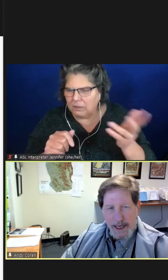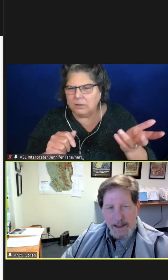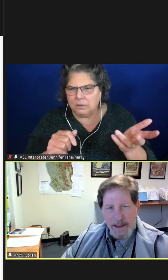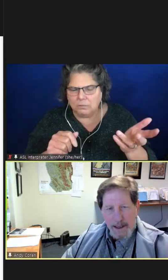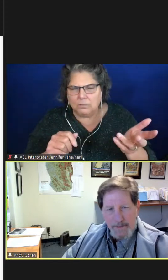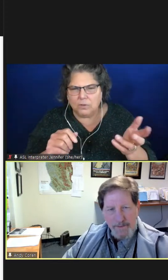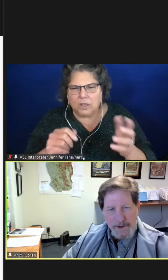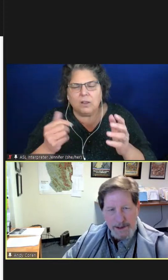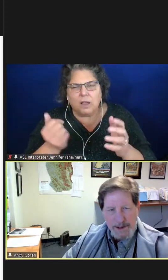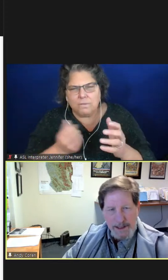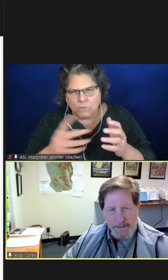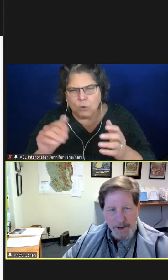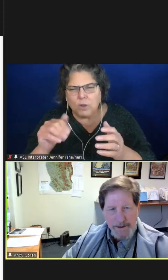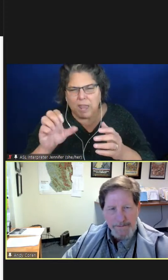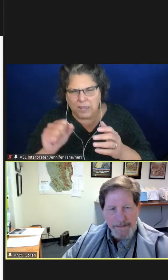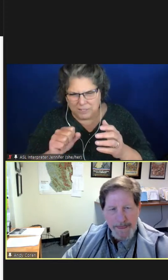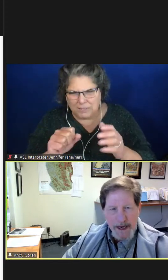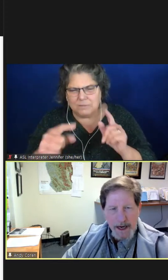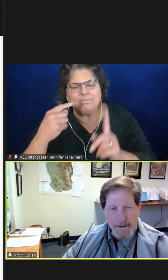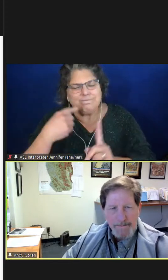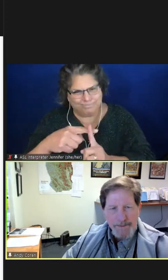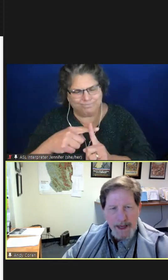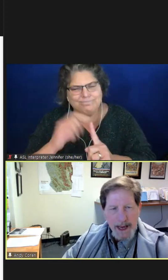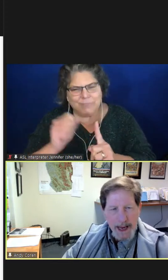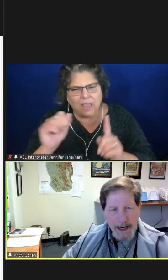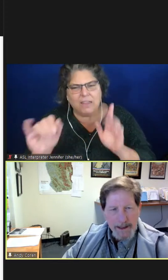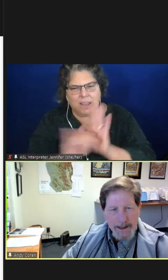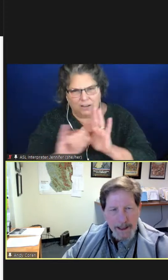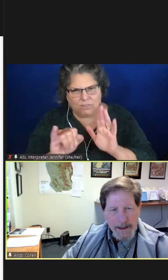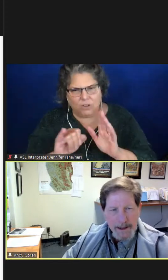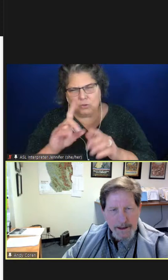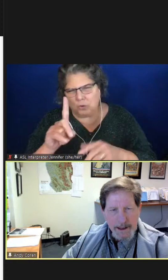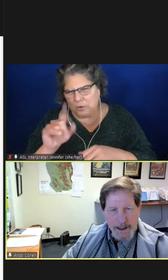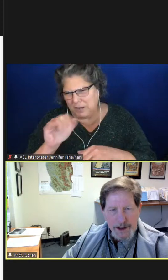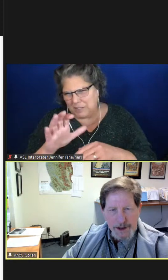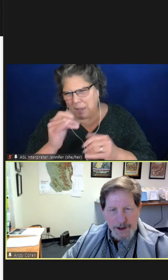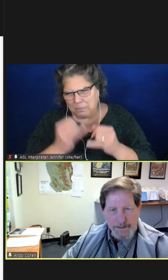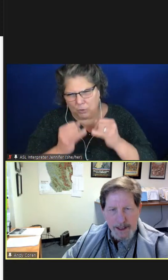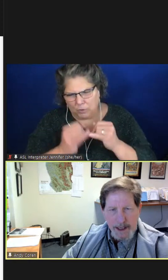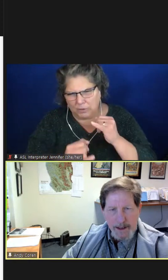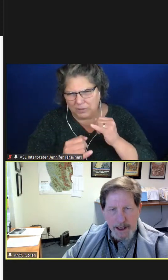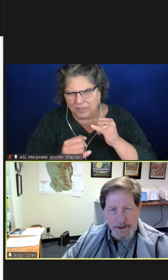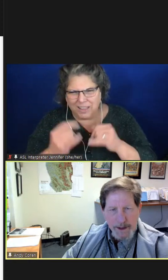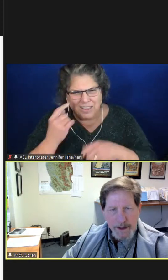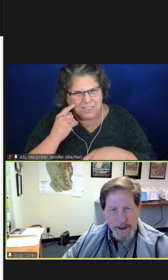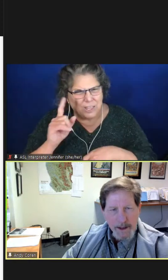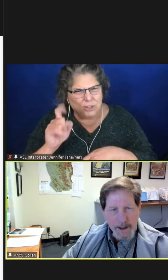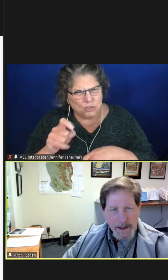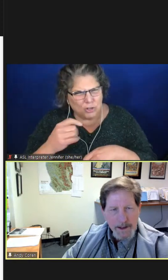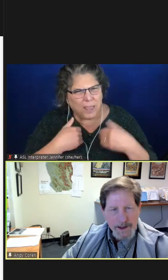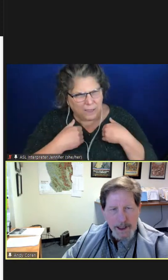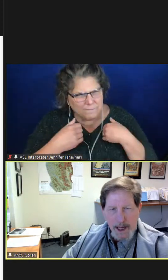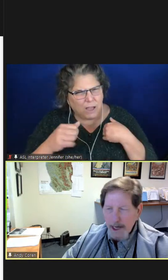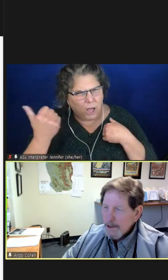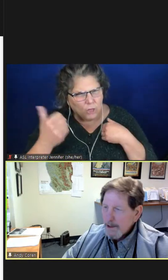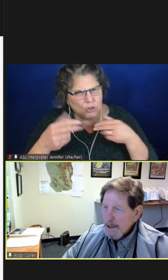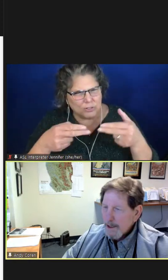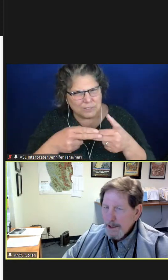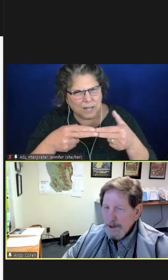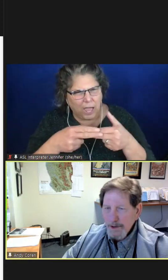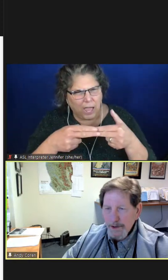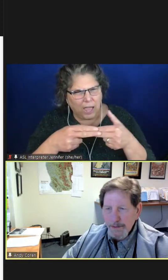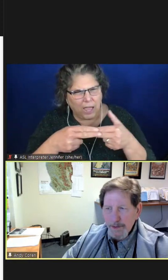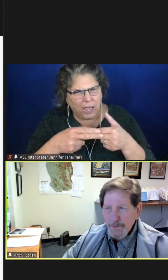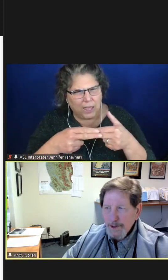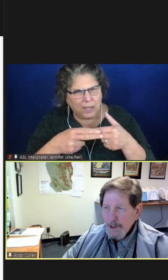toward the end of December. And I think that there should be another slide in there.